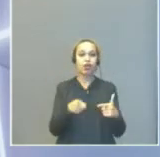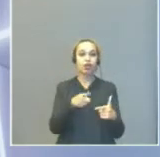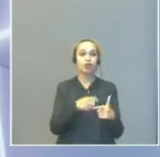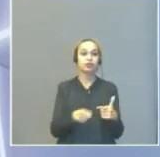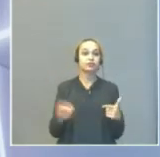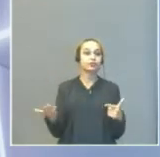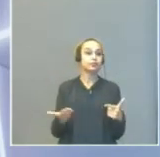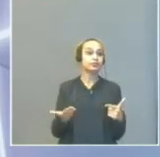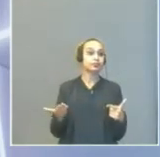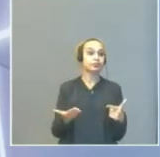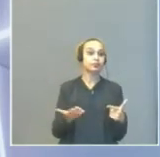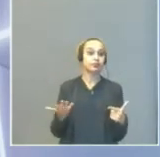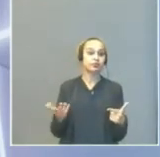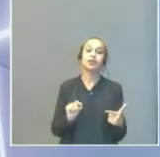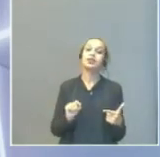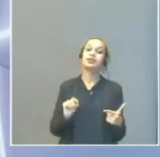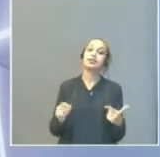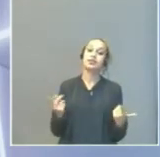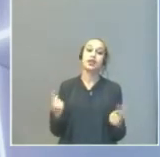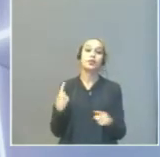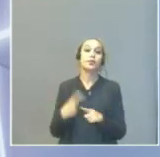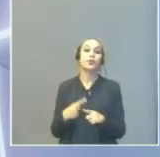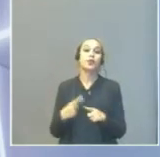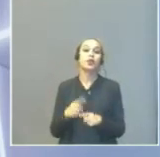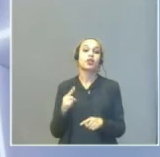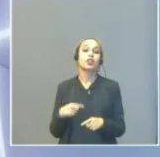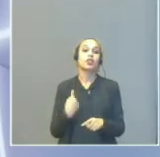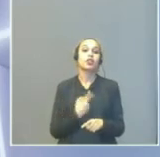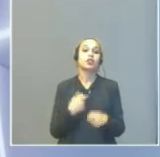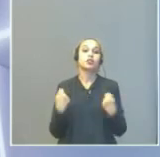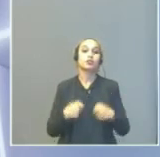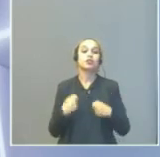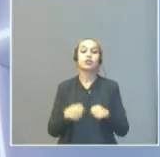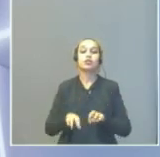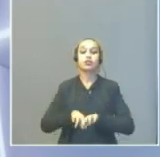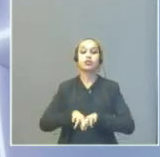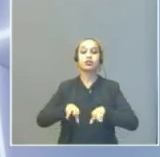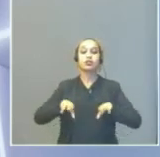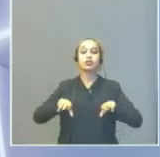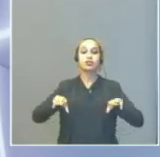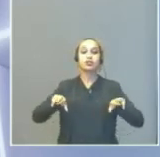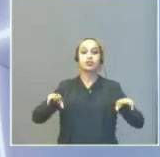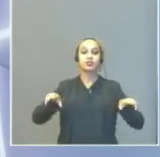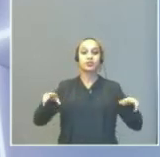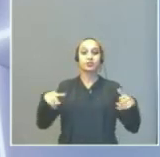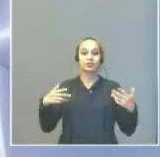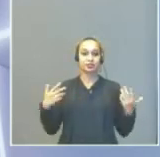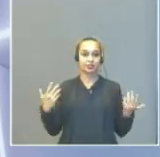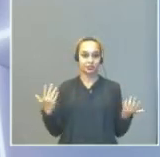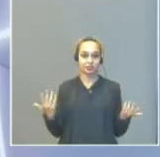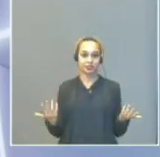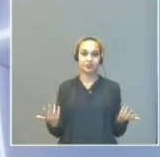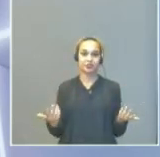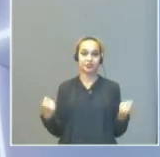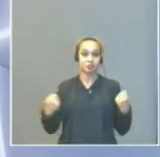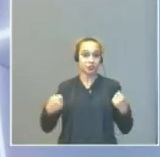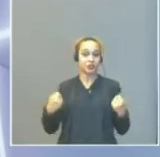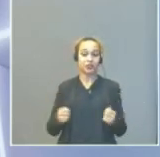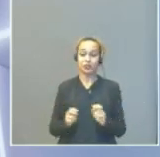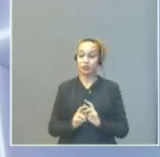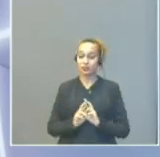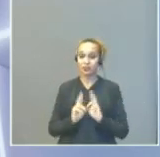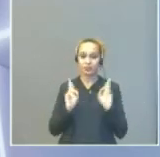And that is why we need different kinds of temporalities. But to get to that, we need to shapeshift. We need